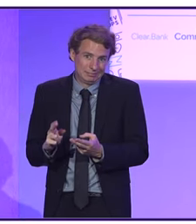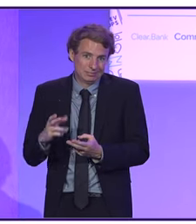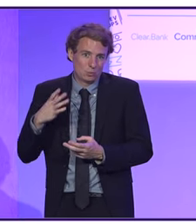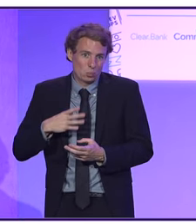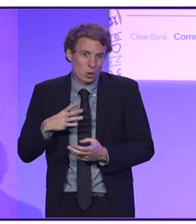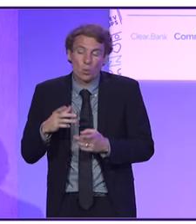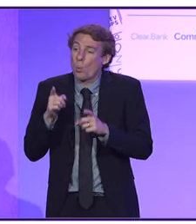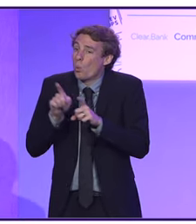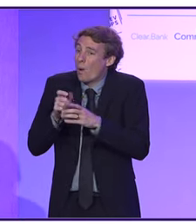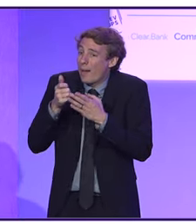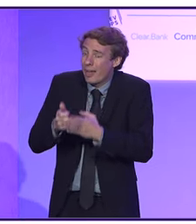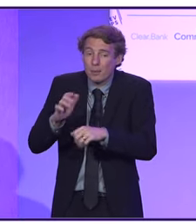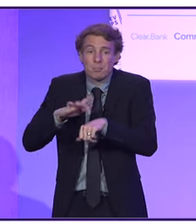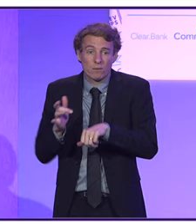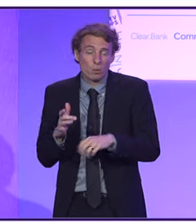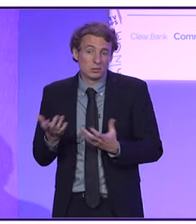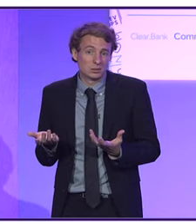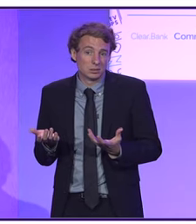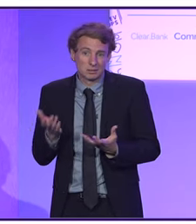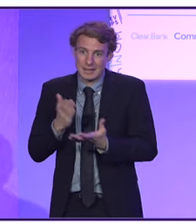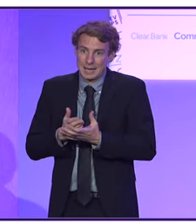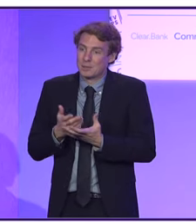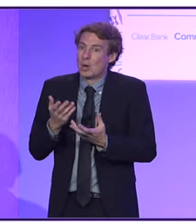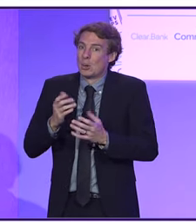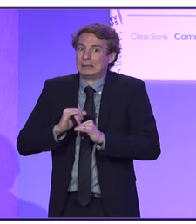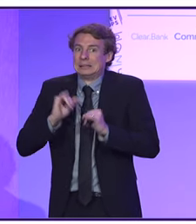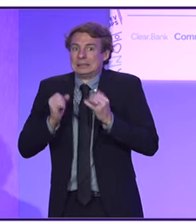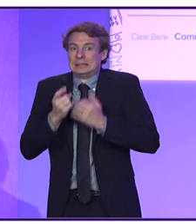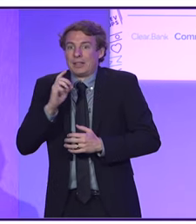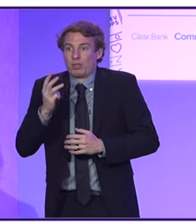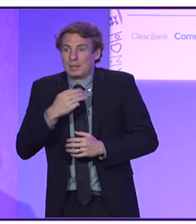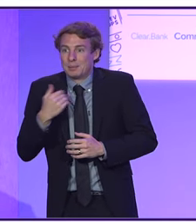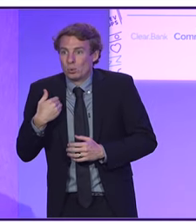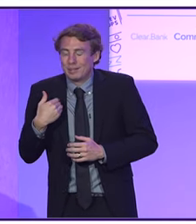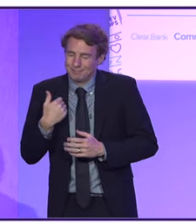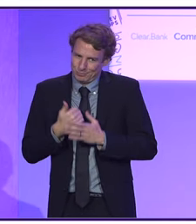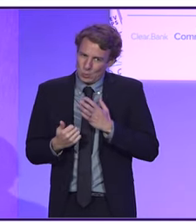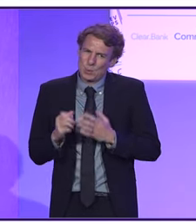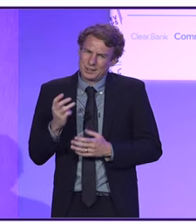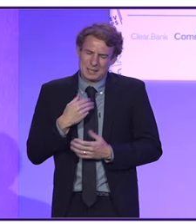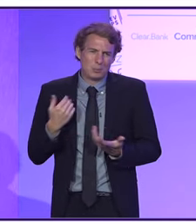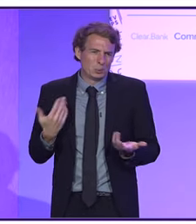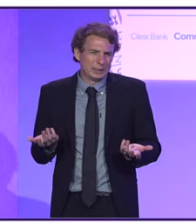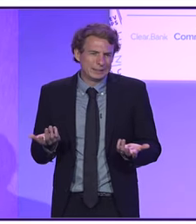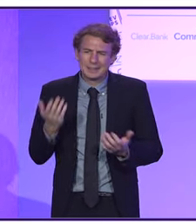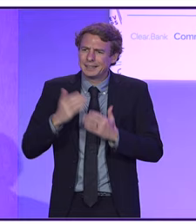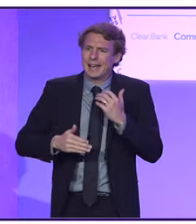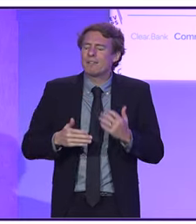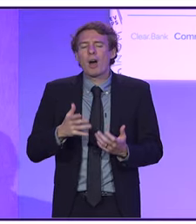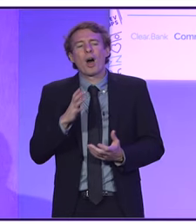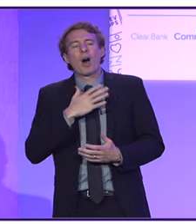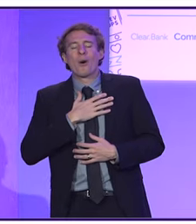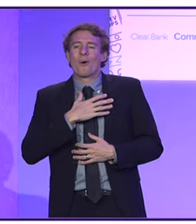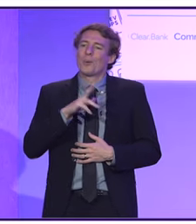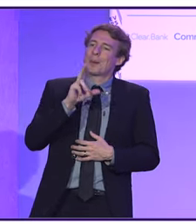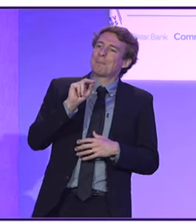well. It's gonna make your life a lot easier. At 3 in the morning, which is almost always when this kind of thing comes up. It's never at like midday when everyone's nice